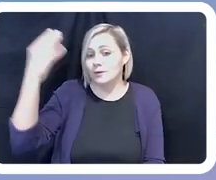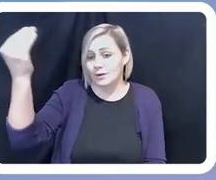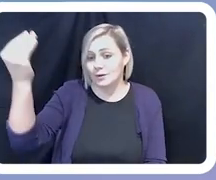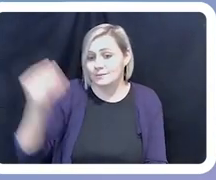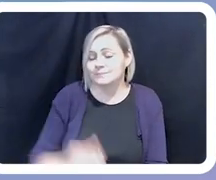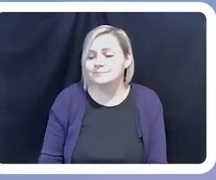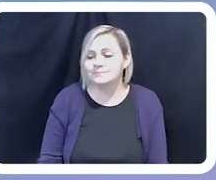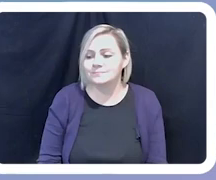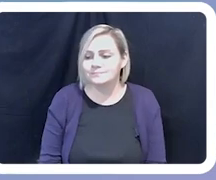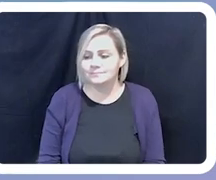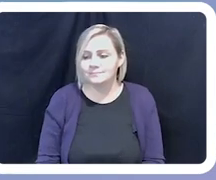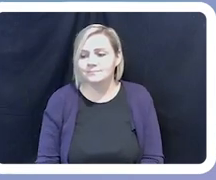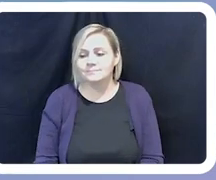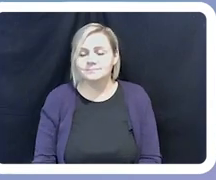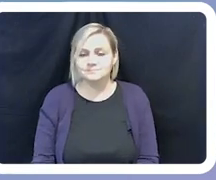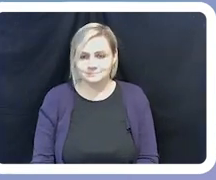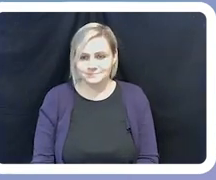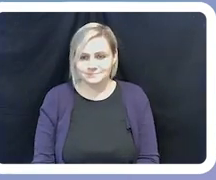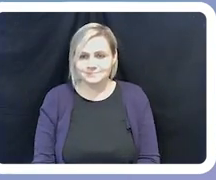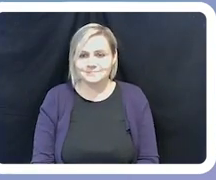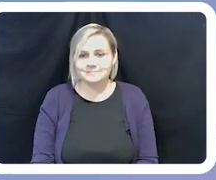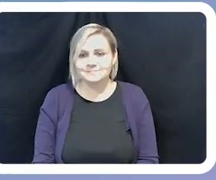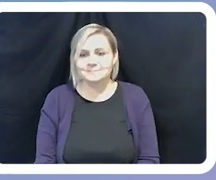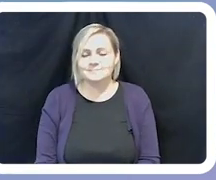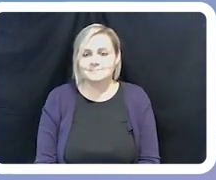miss me when I'm